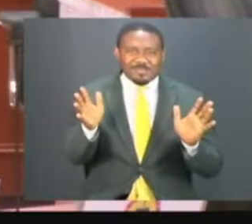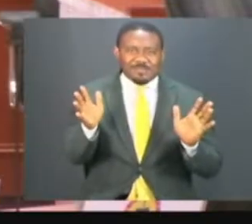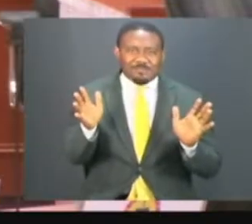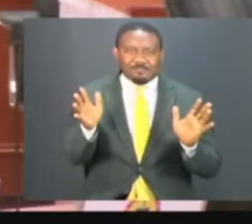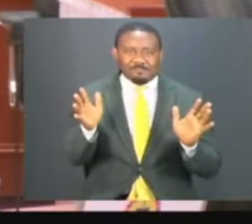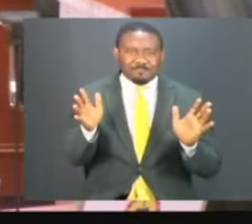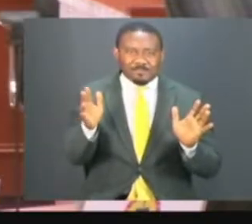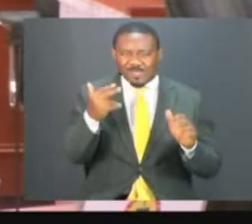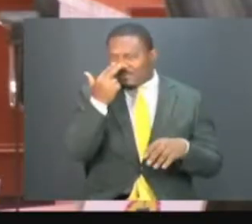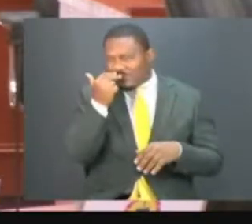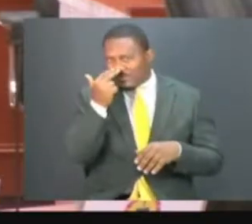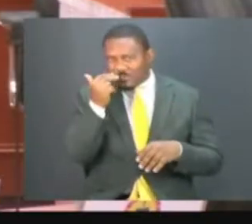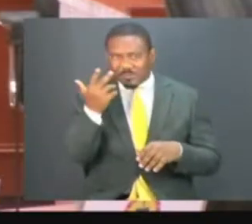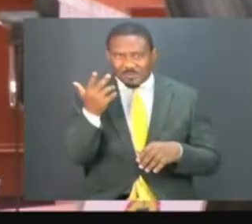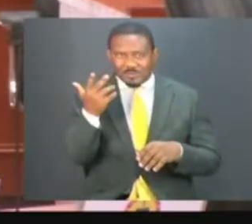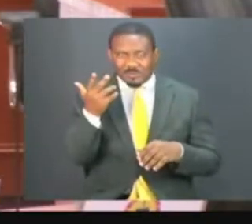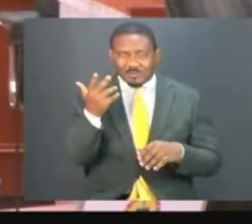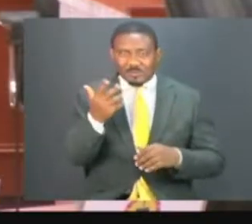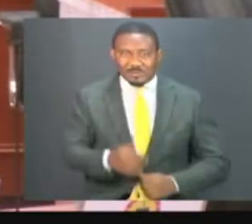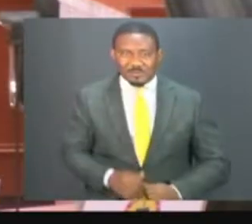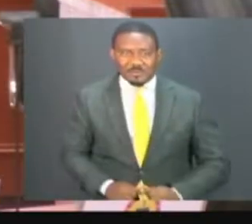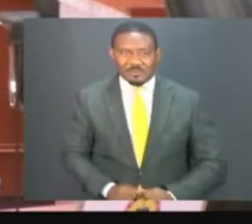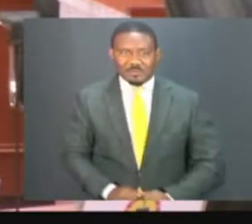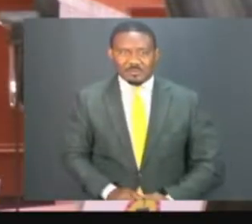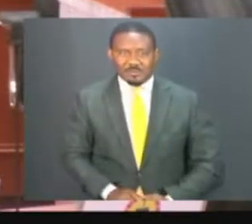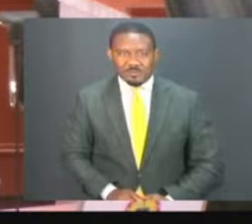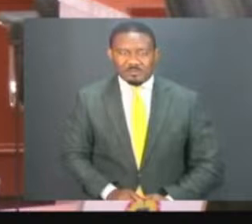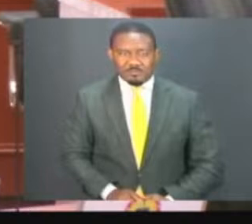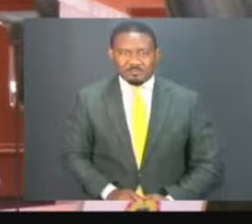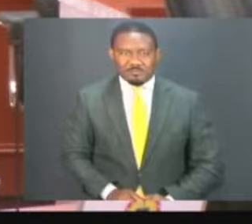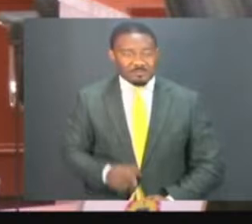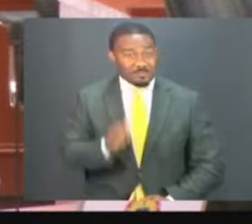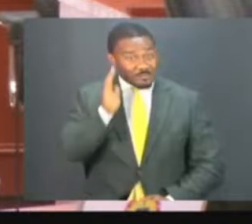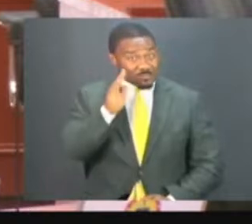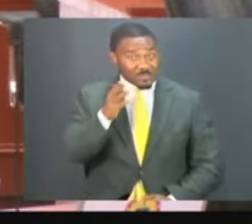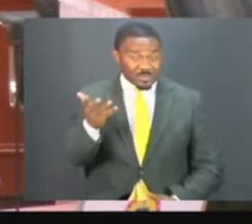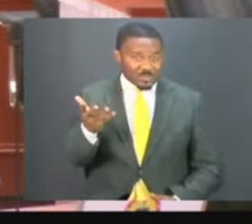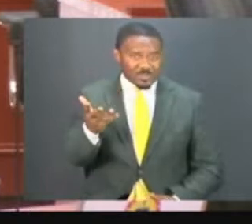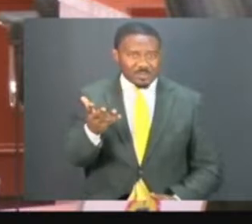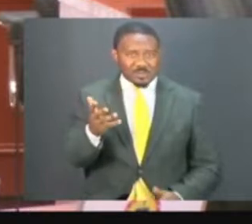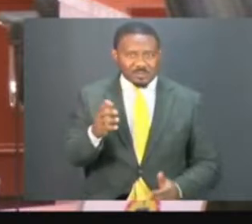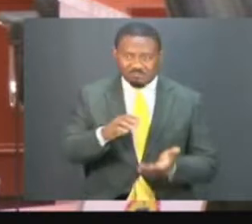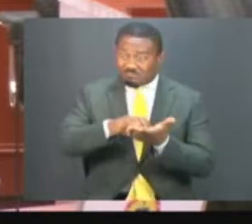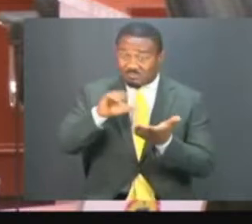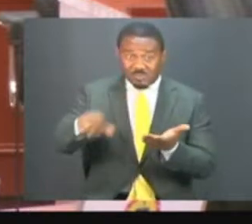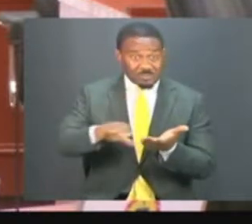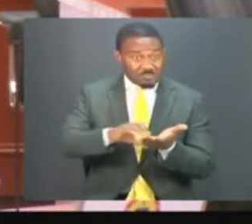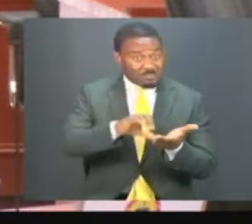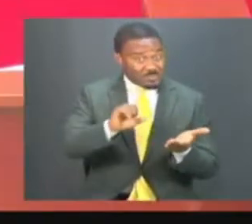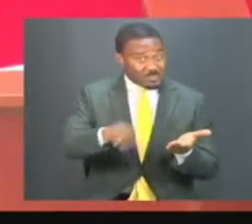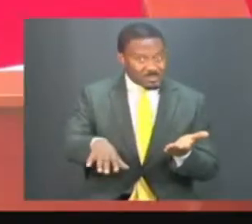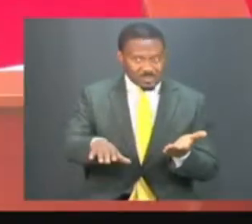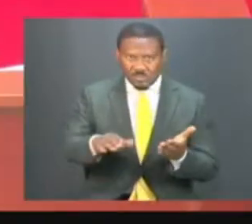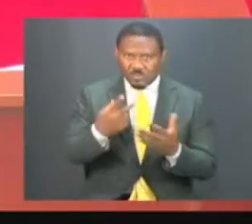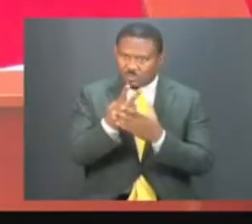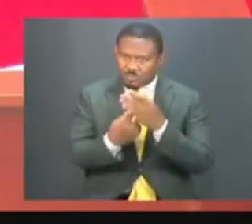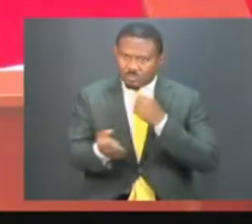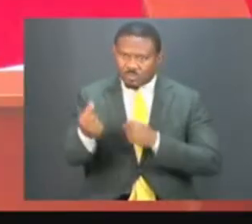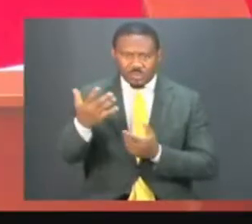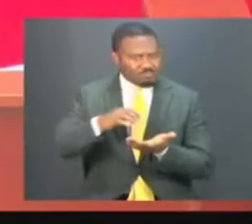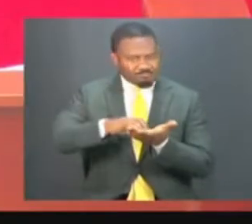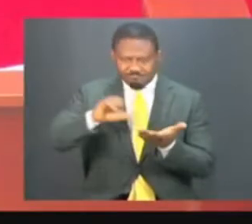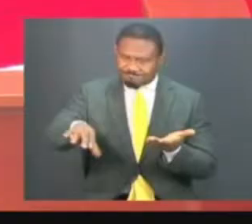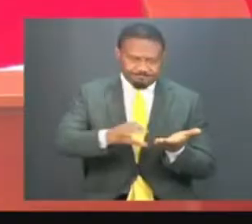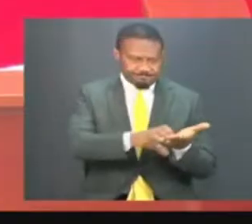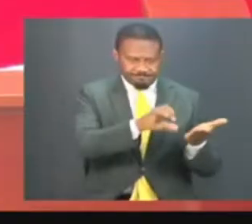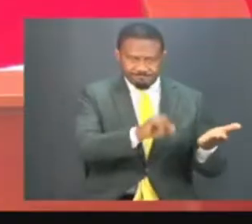as lightly, I would accede to your request and ask the Hansa department to have those comments expunged from our record